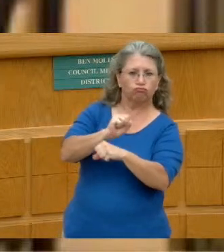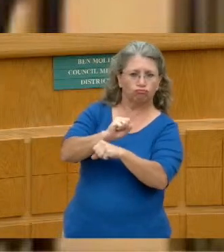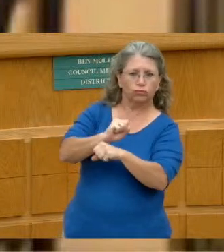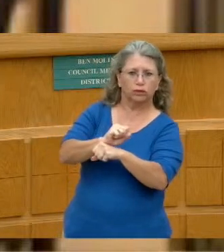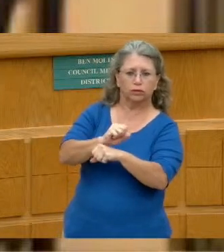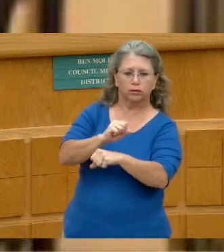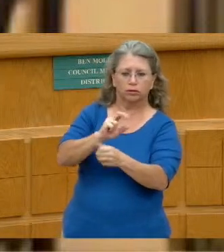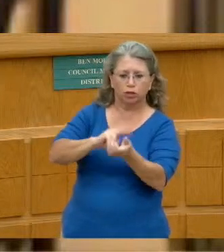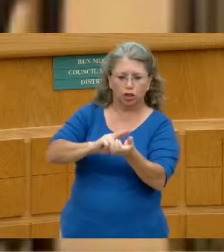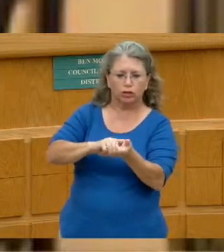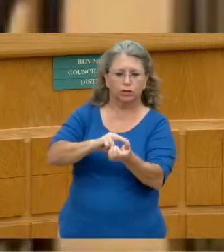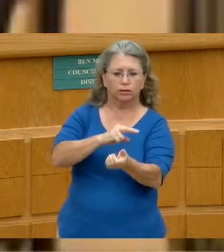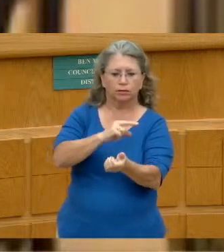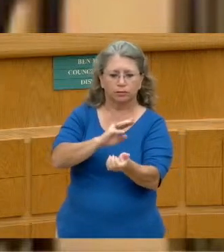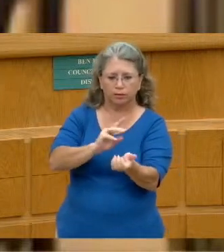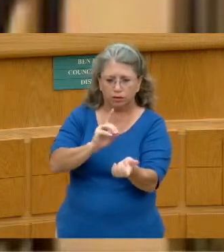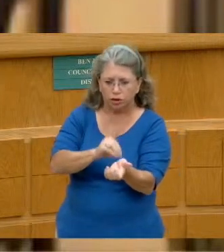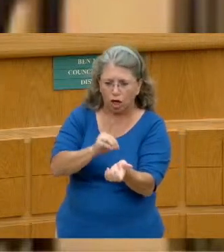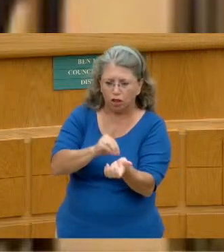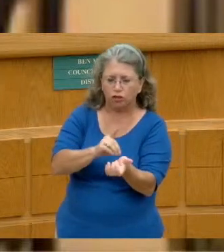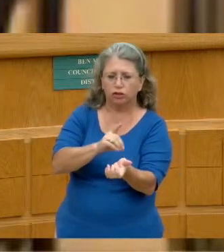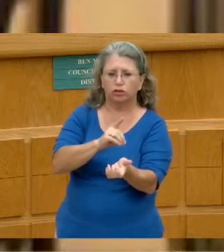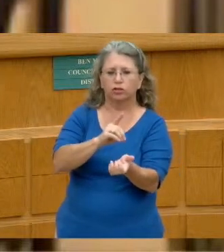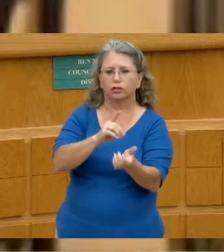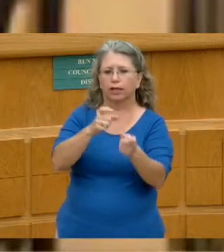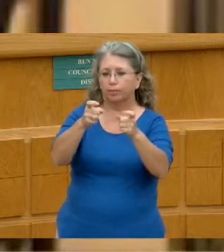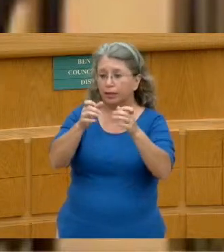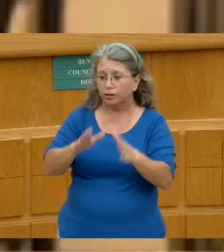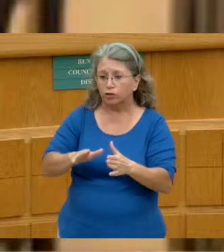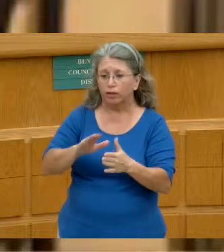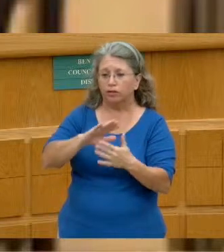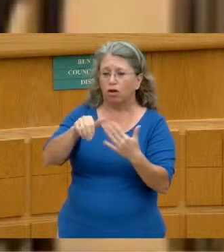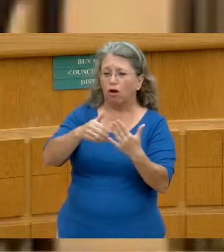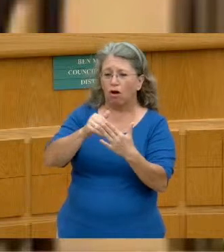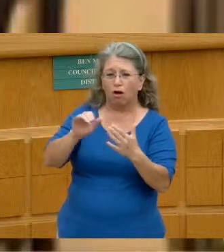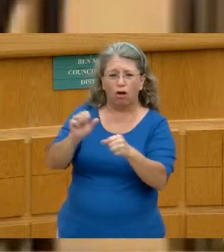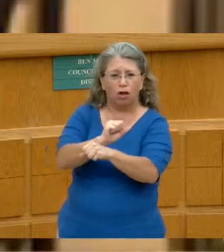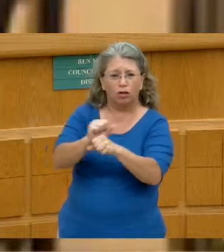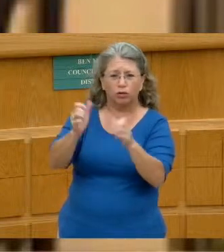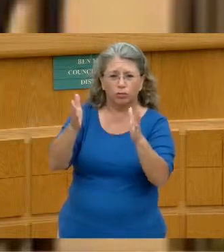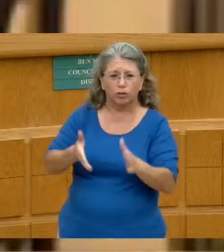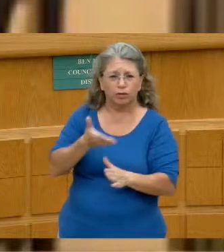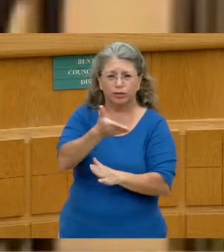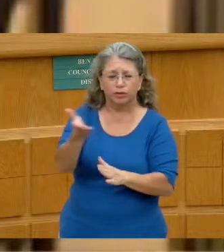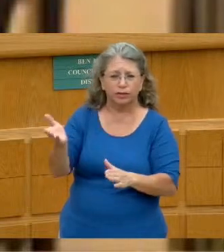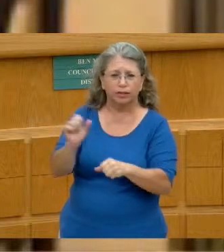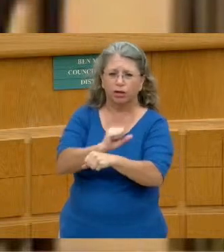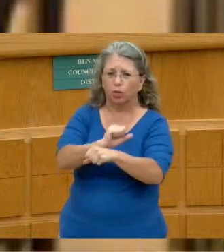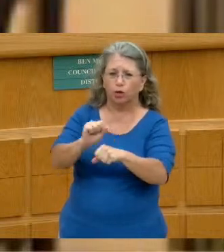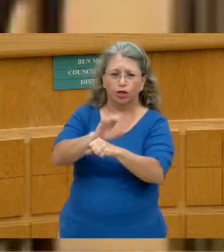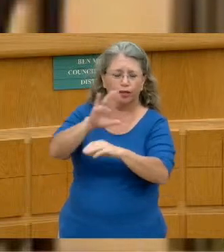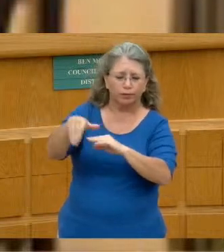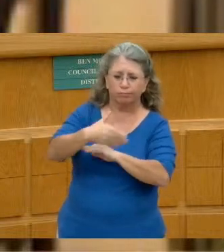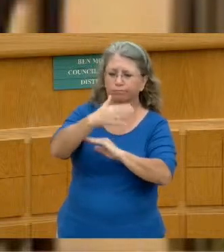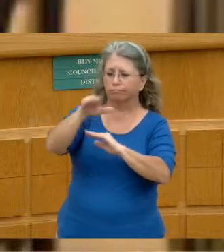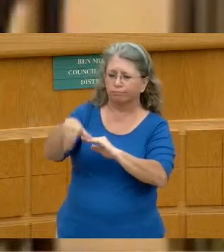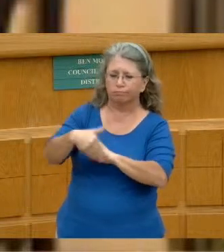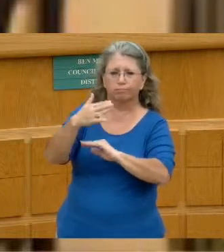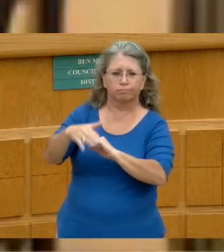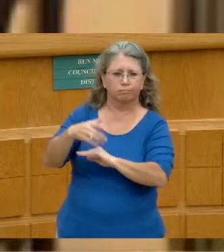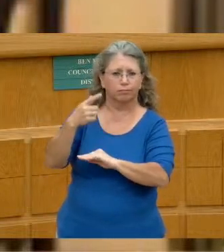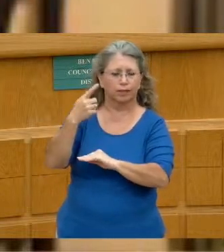the administrators, and all the other ancillary personnel are working around the clock, as the mayor just mentioned, for all of